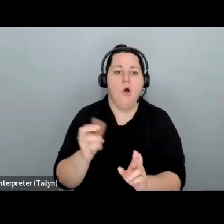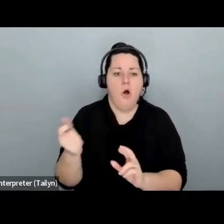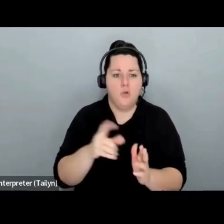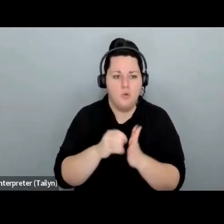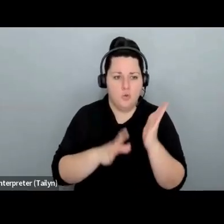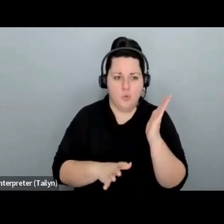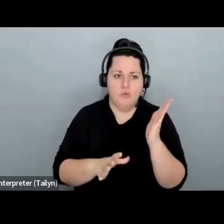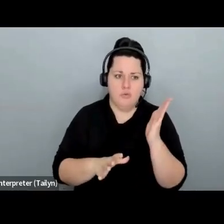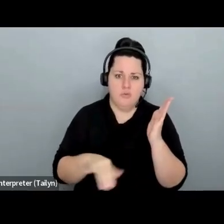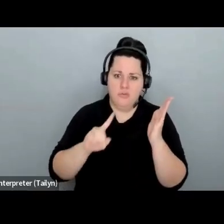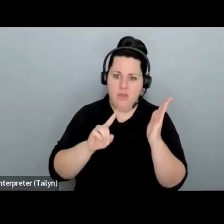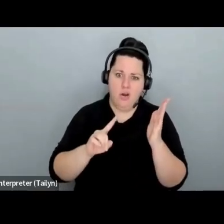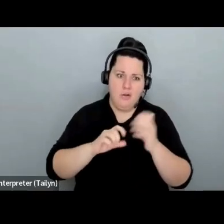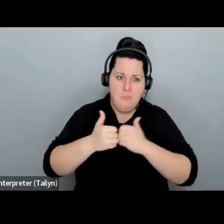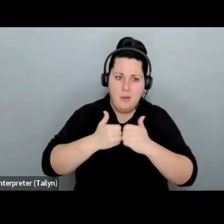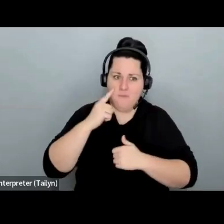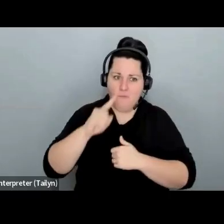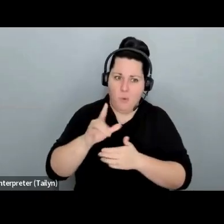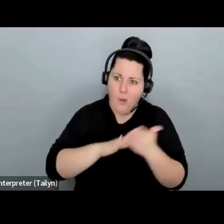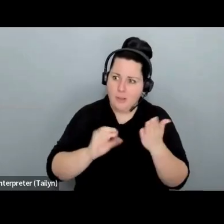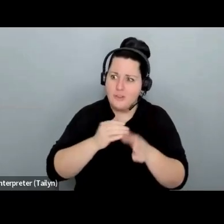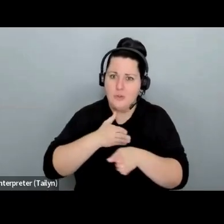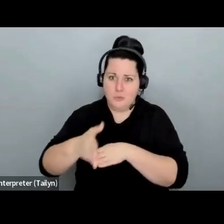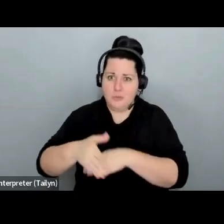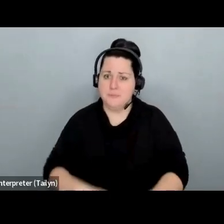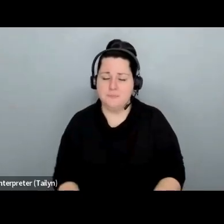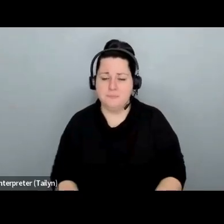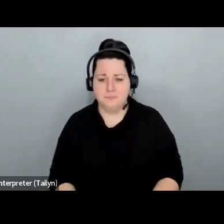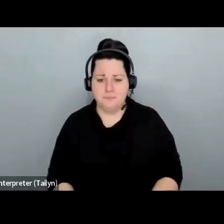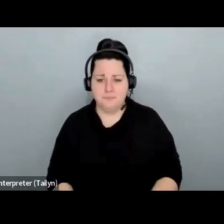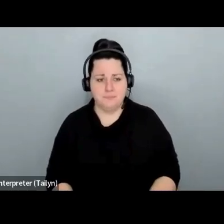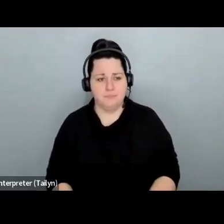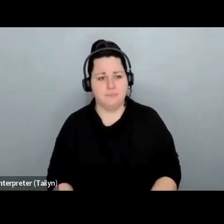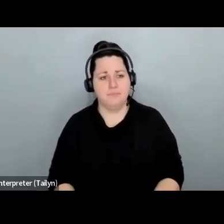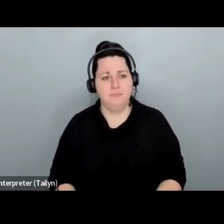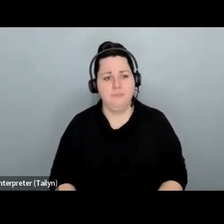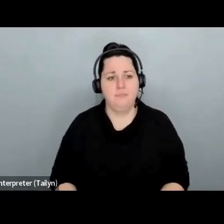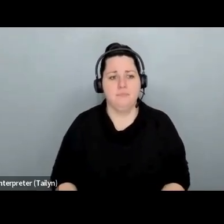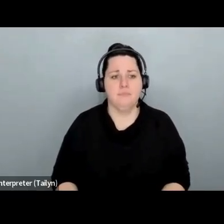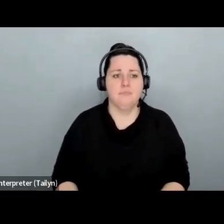globally competitive for college and careers.